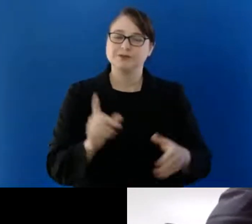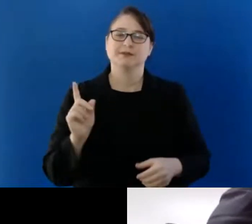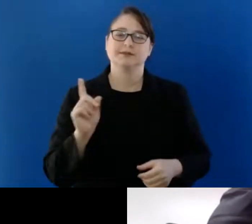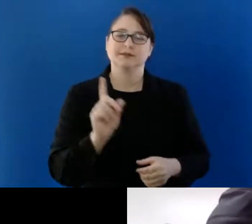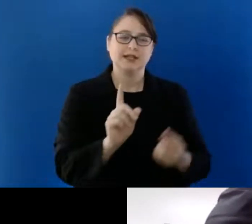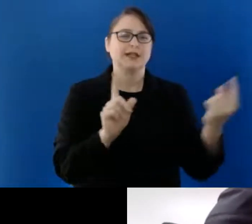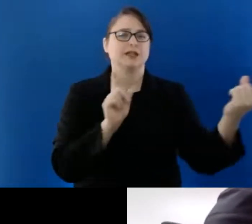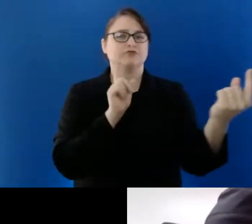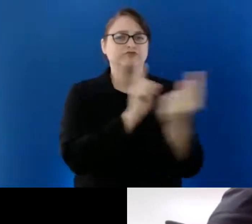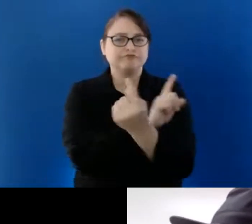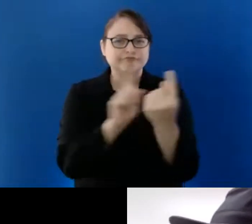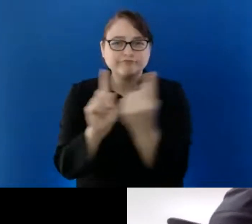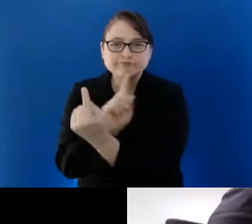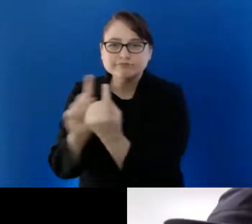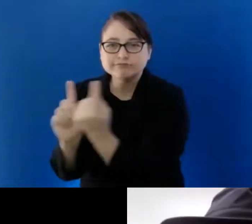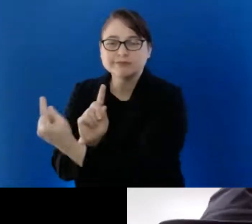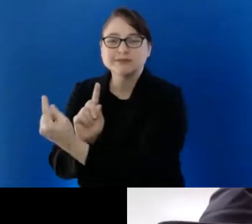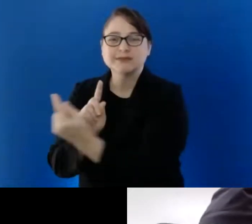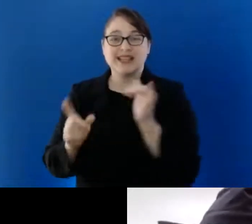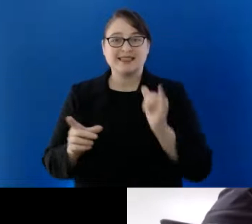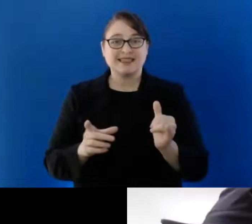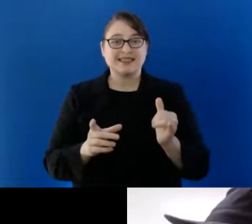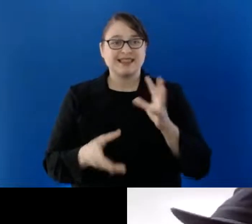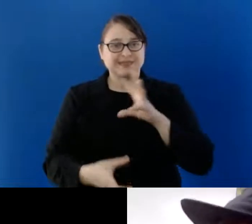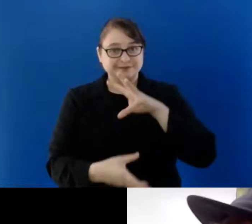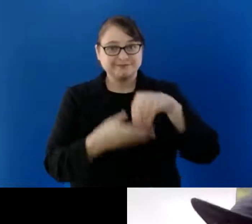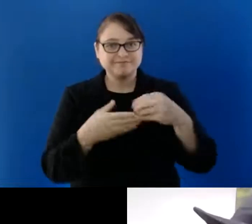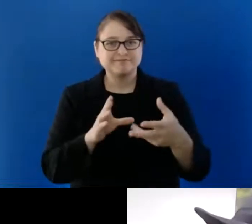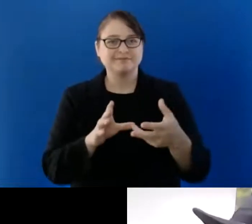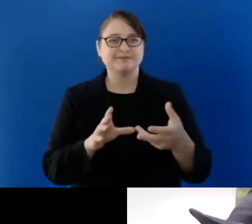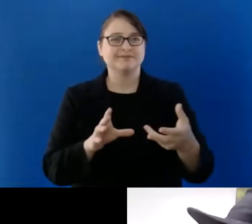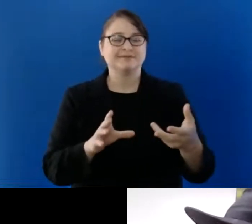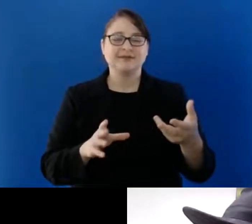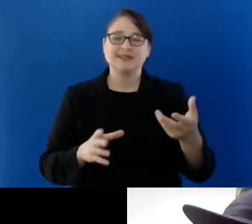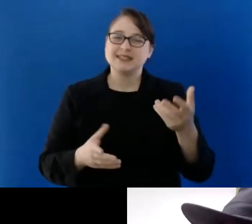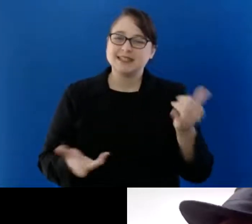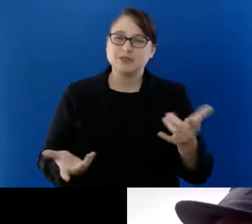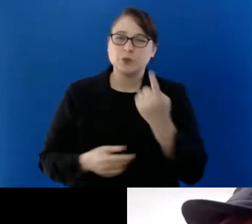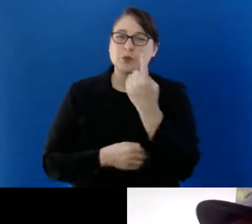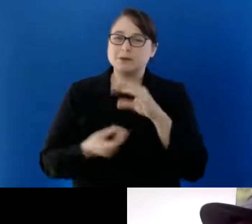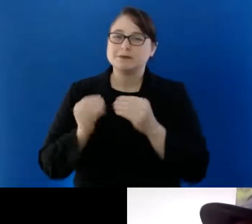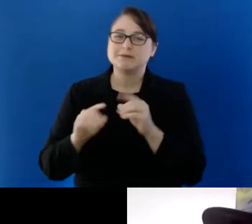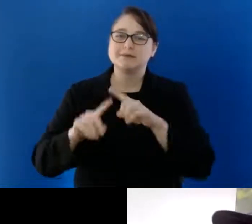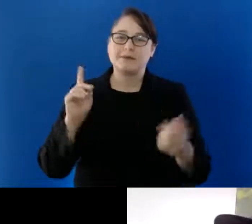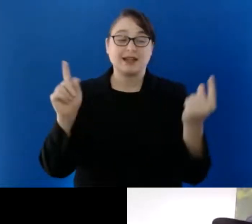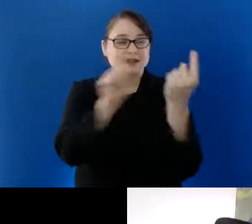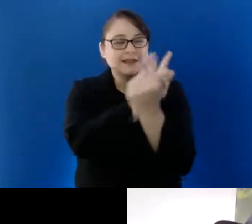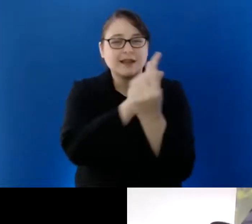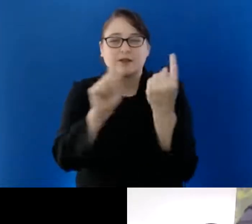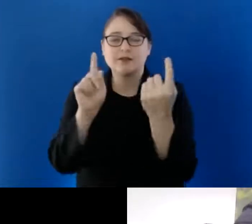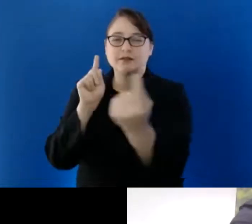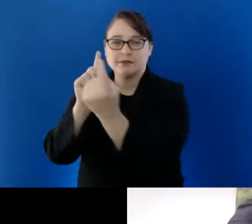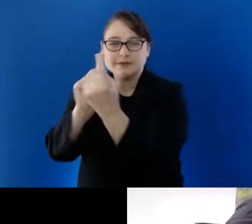encounters. And yes, the engagement is one number, but the encounter is far greater than that. So when we do deal with people, we